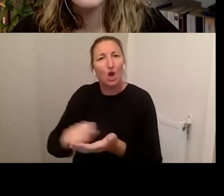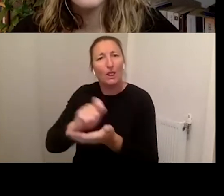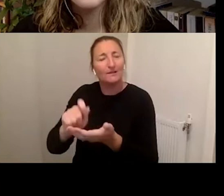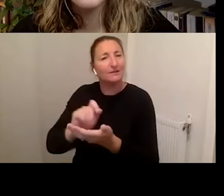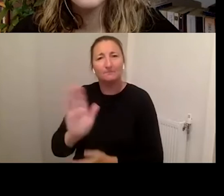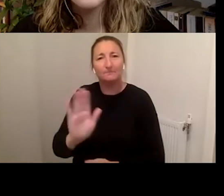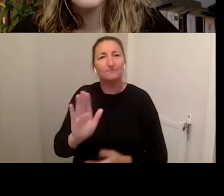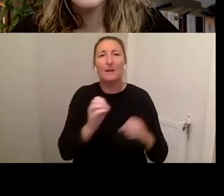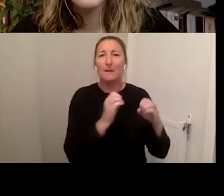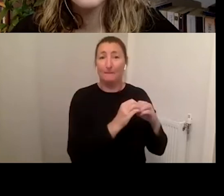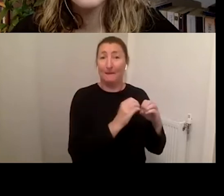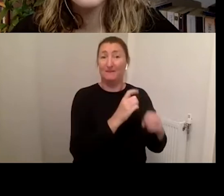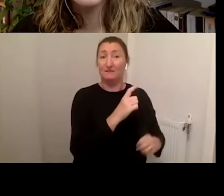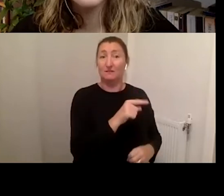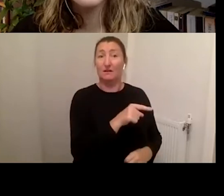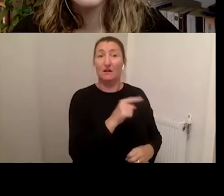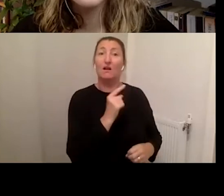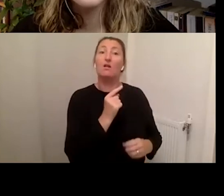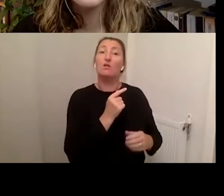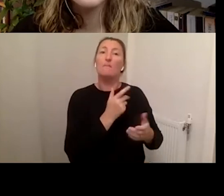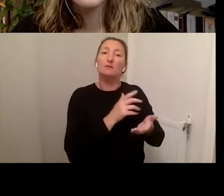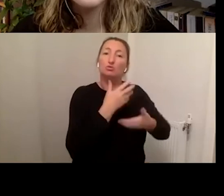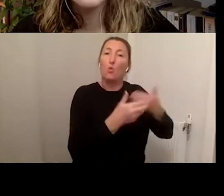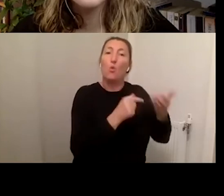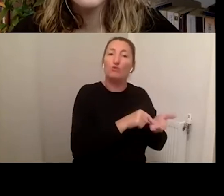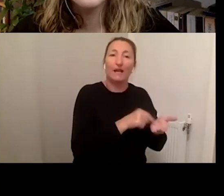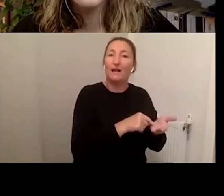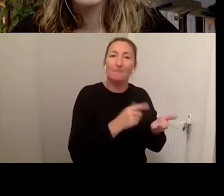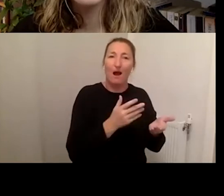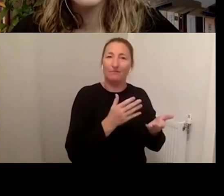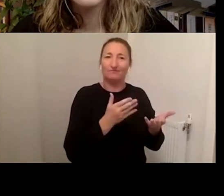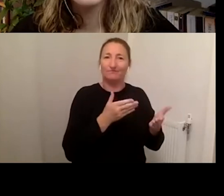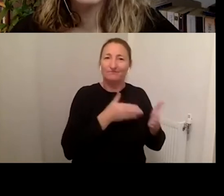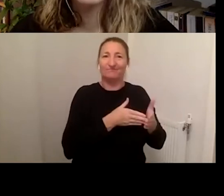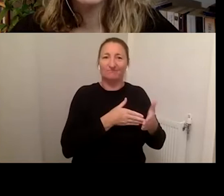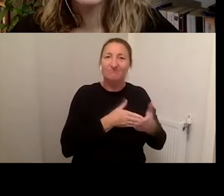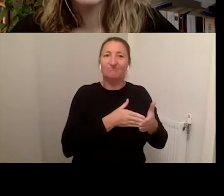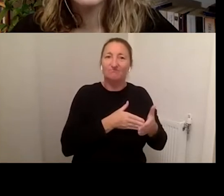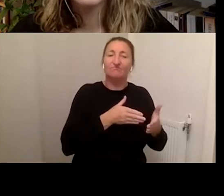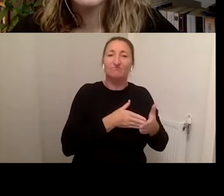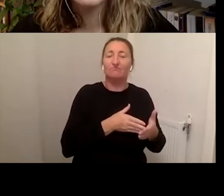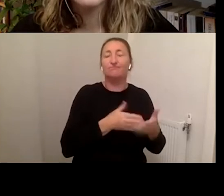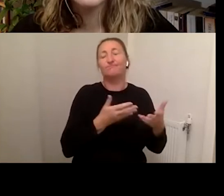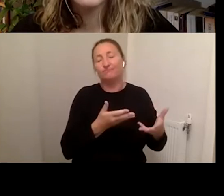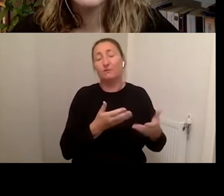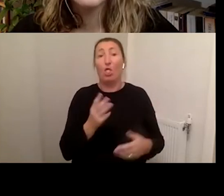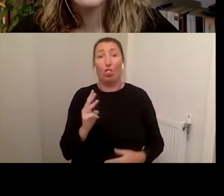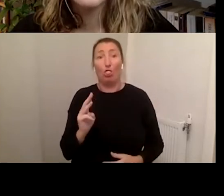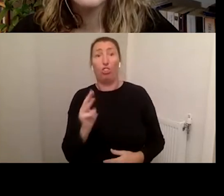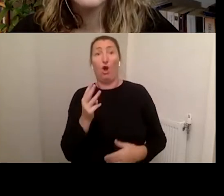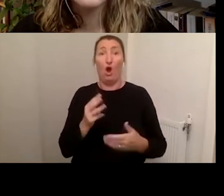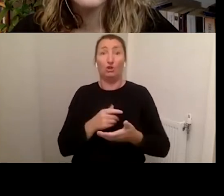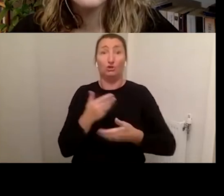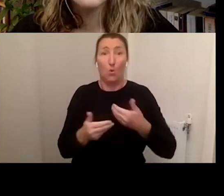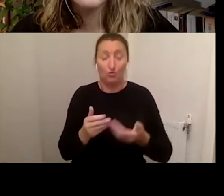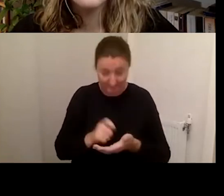BBC, when they tried to cover it twice, it just didn't get through, which is quite normal. But then on the third occasion, the journalist